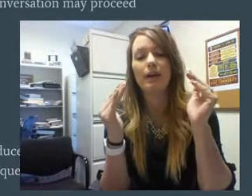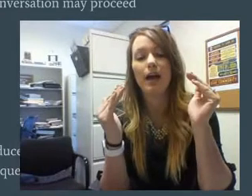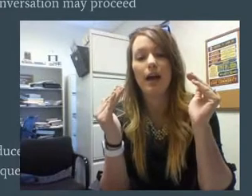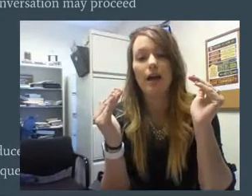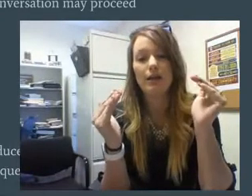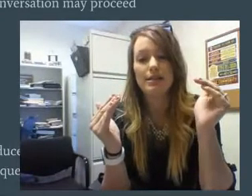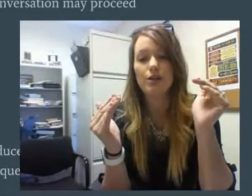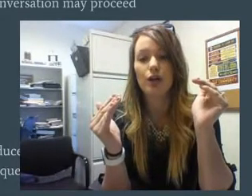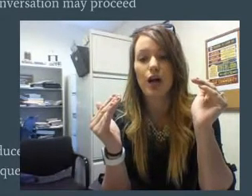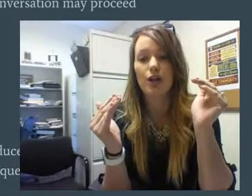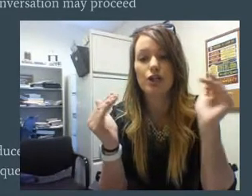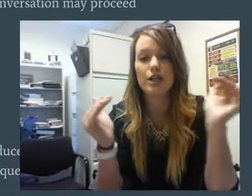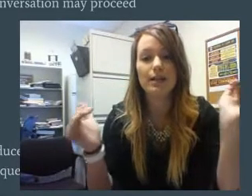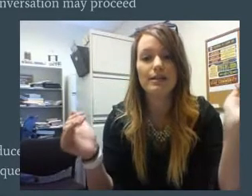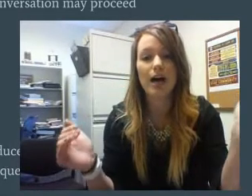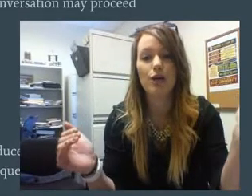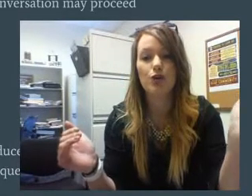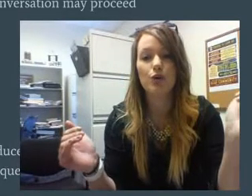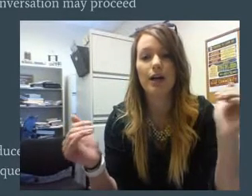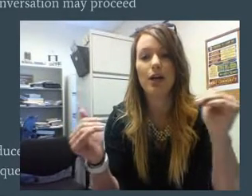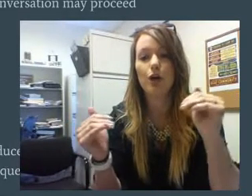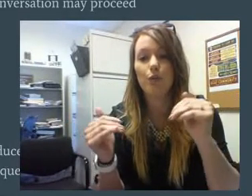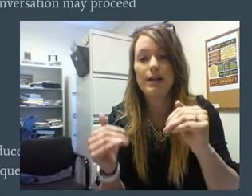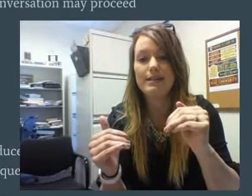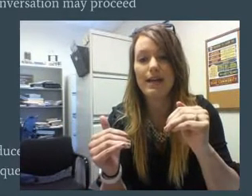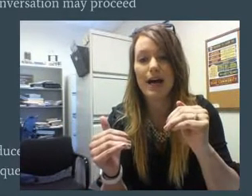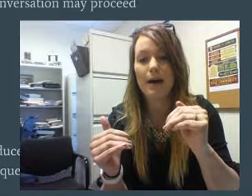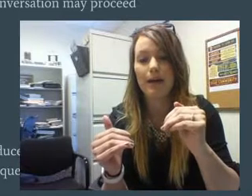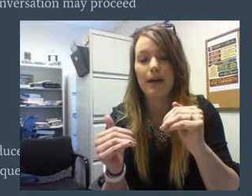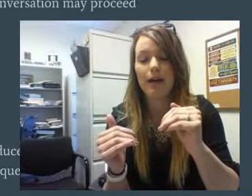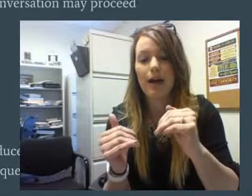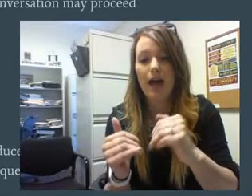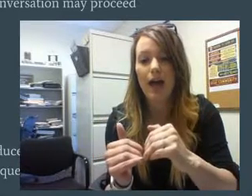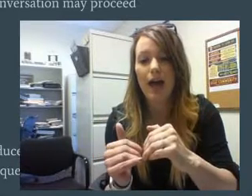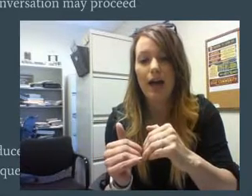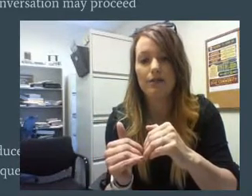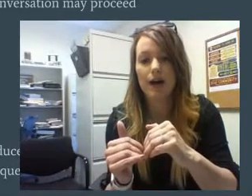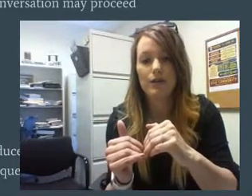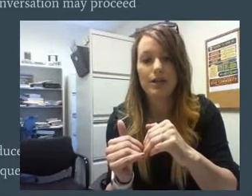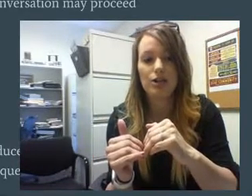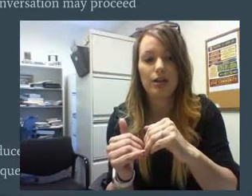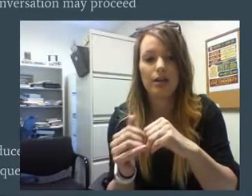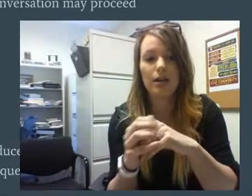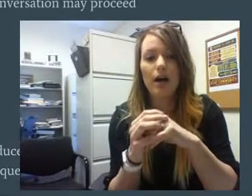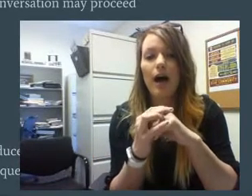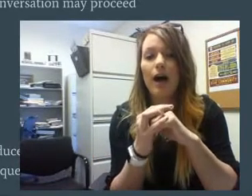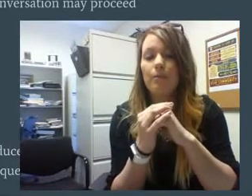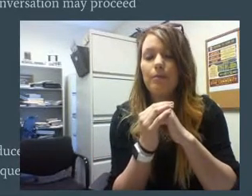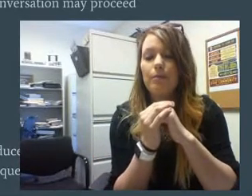Topic, listener acknowledges, tell your story, restate topic, end of conversation.